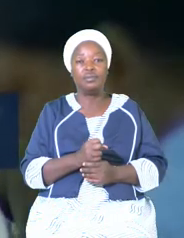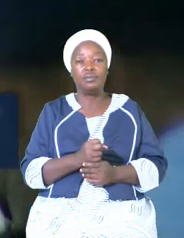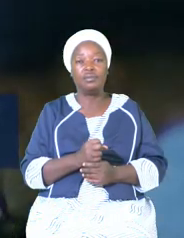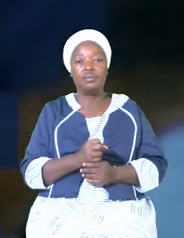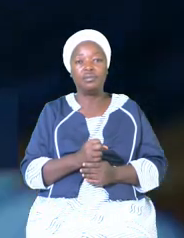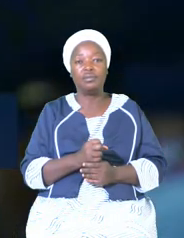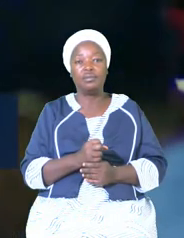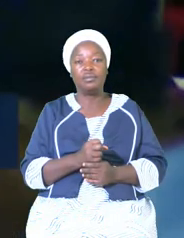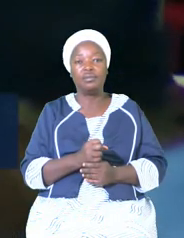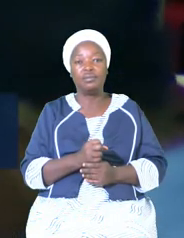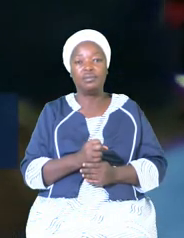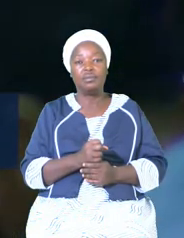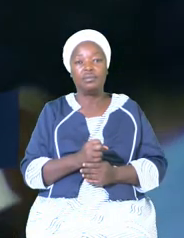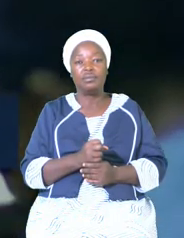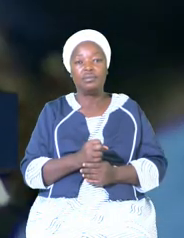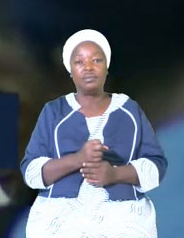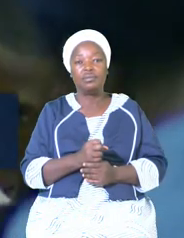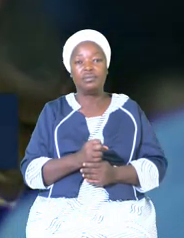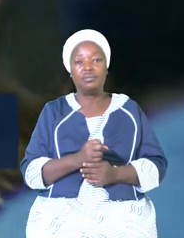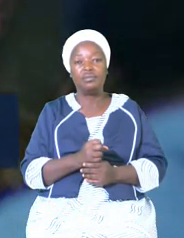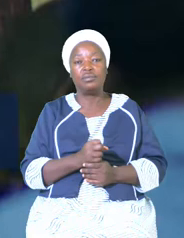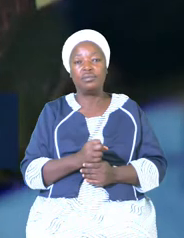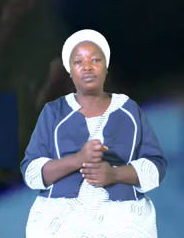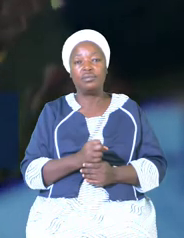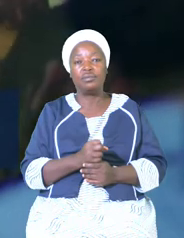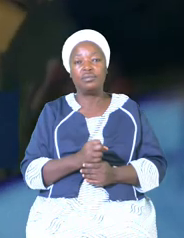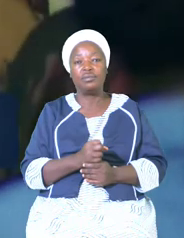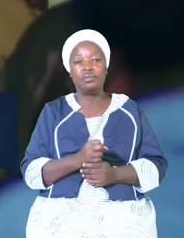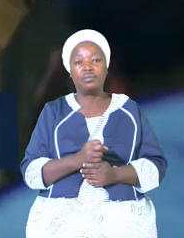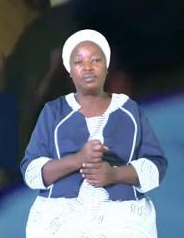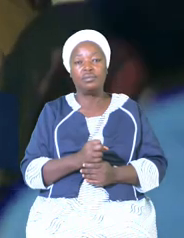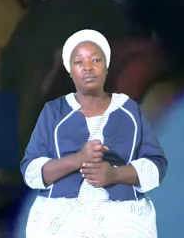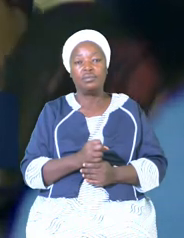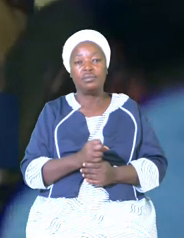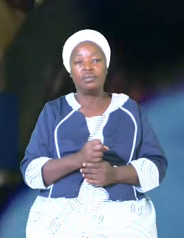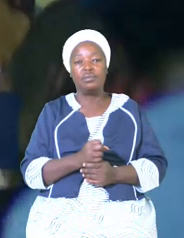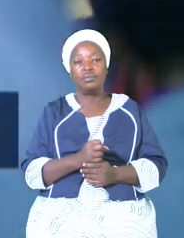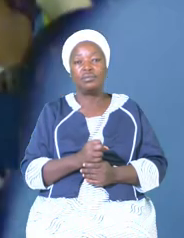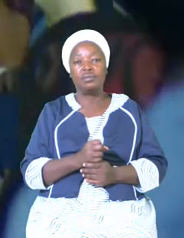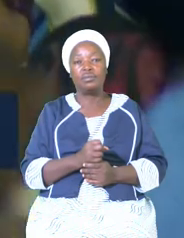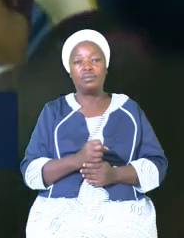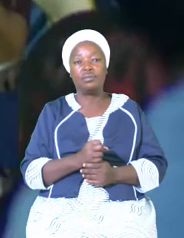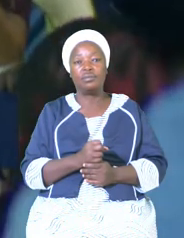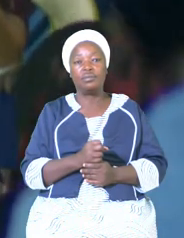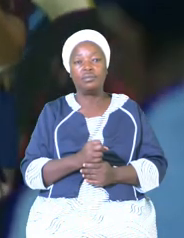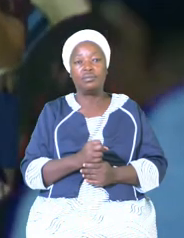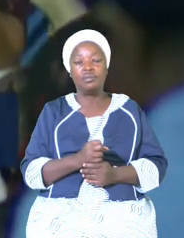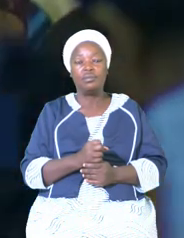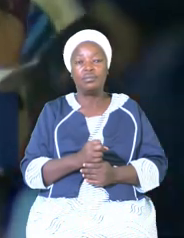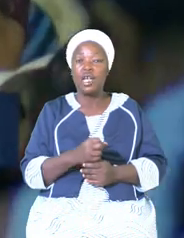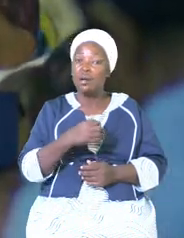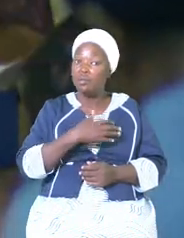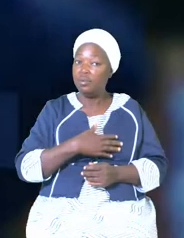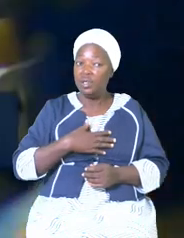By my left hand side, far behind, please wave to us if everything is true, if we are done, so we